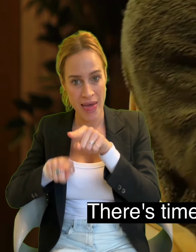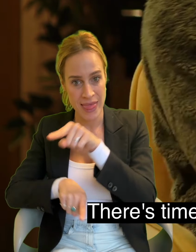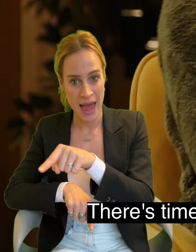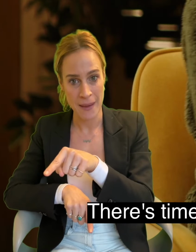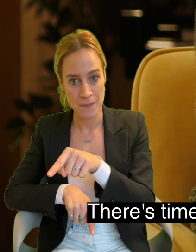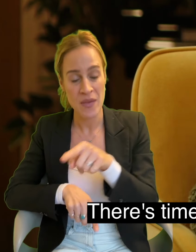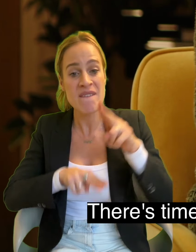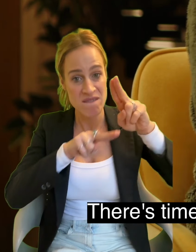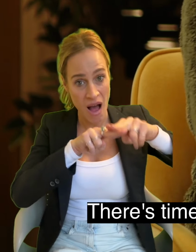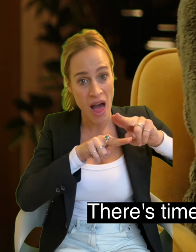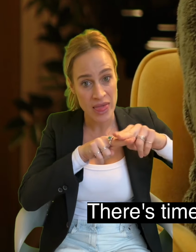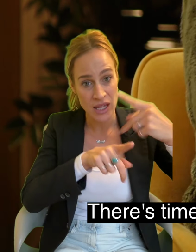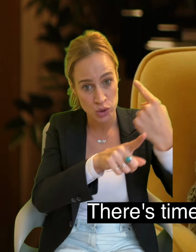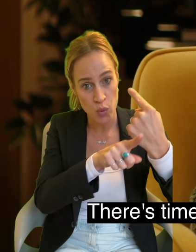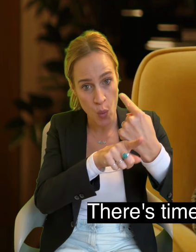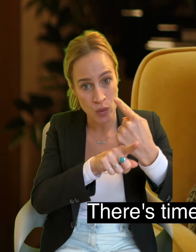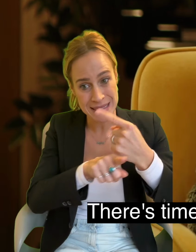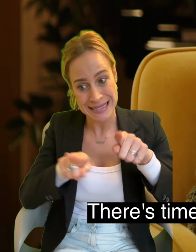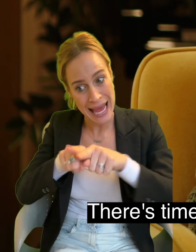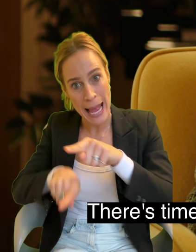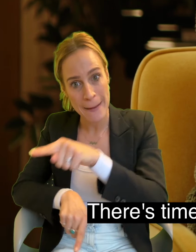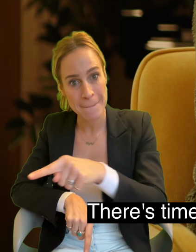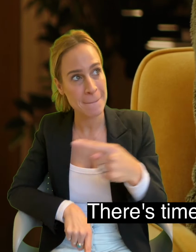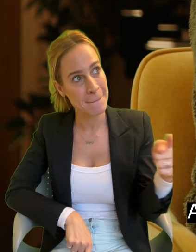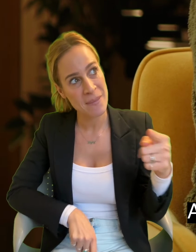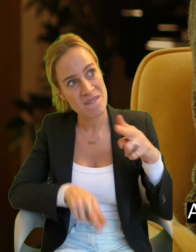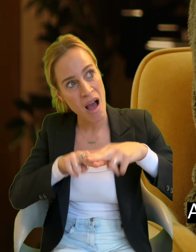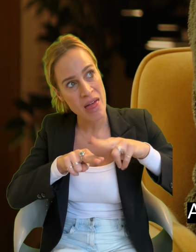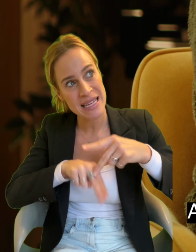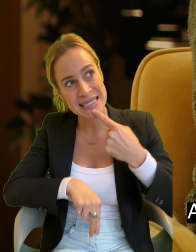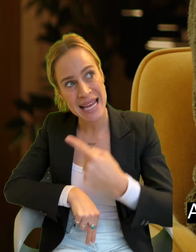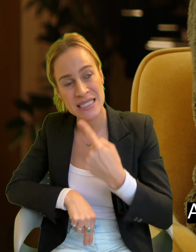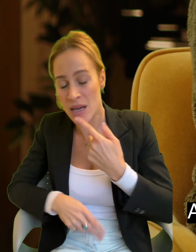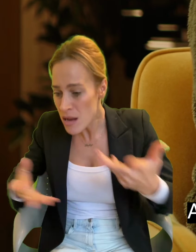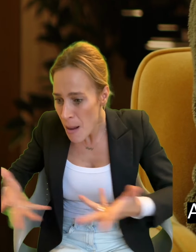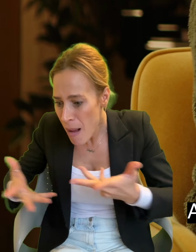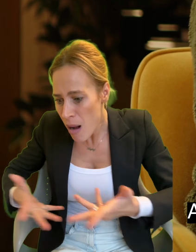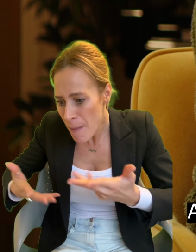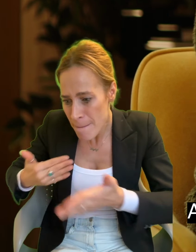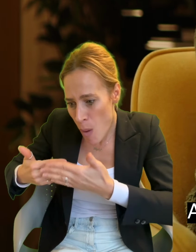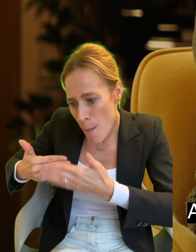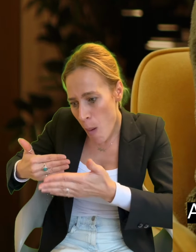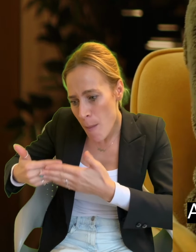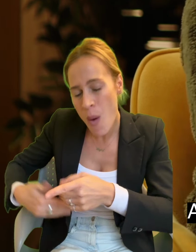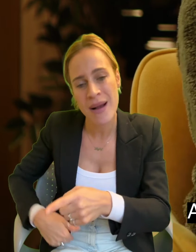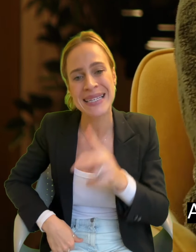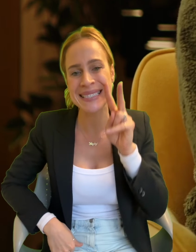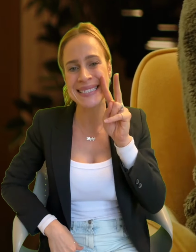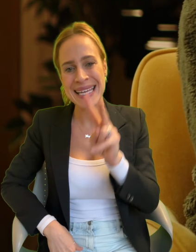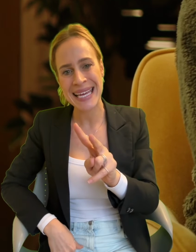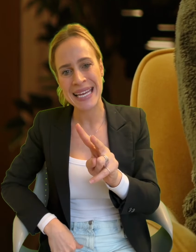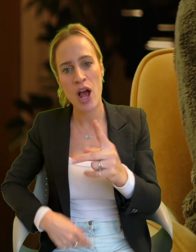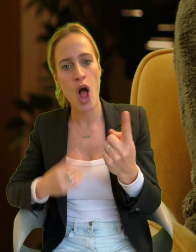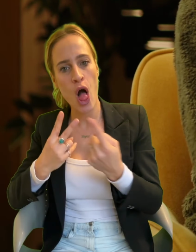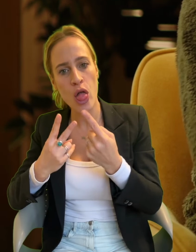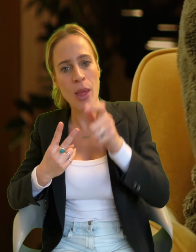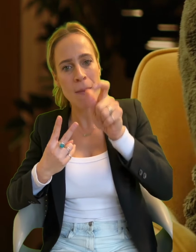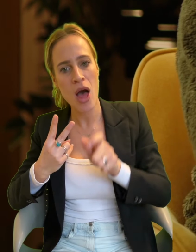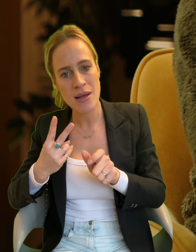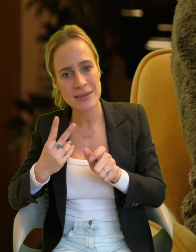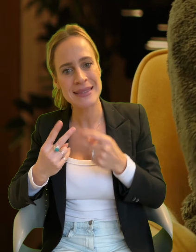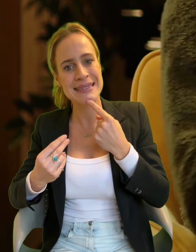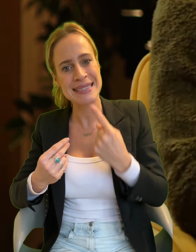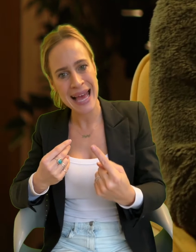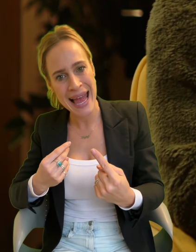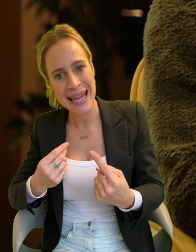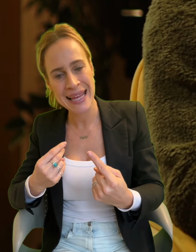times where I'm saying to him, son, come on, you got a bit more in you. And he said, it's the first time he's seen somebody else speak to his